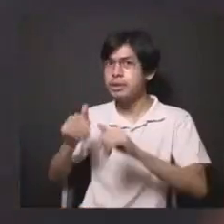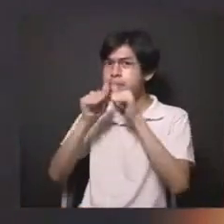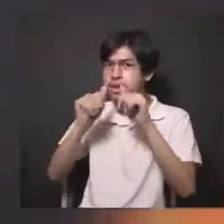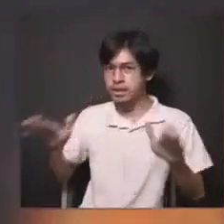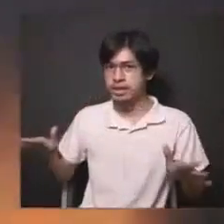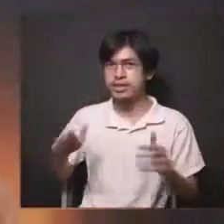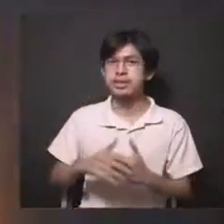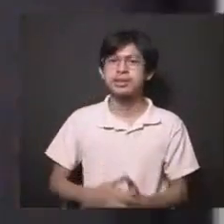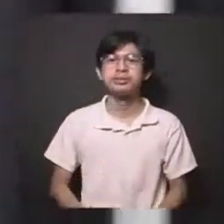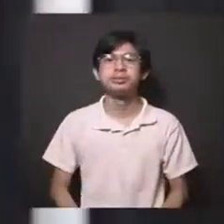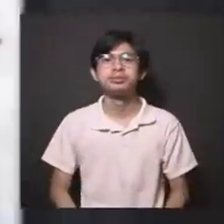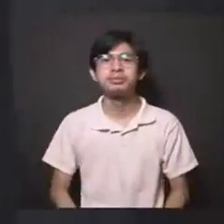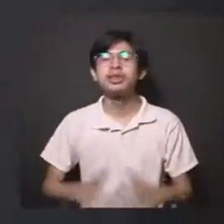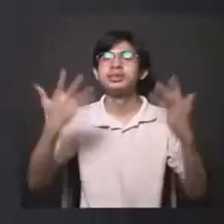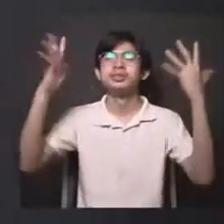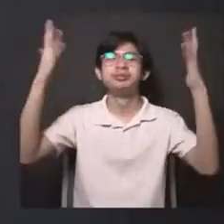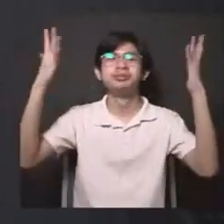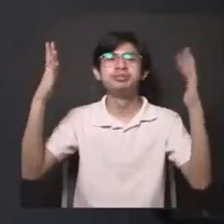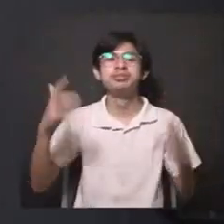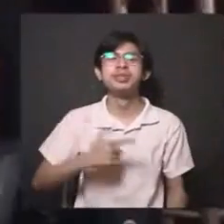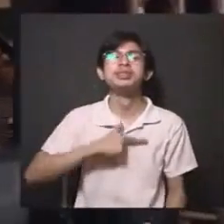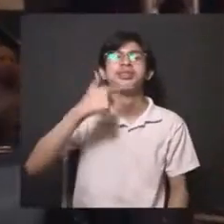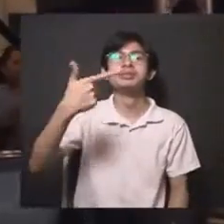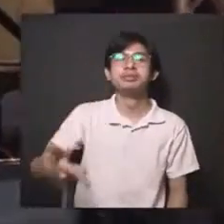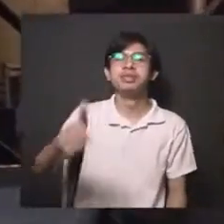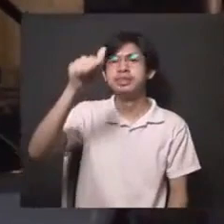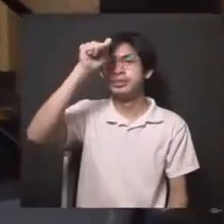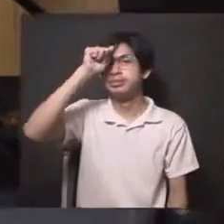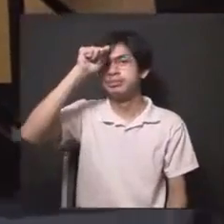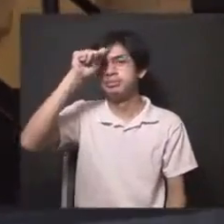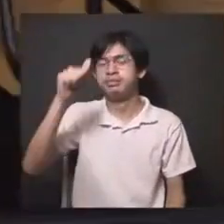Brother Audie Villarasa, give him a big hand.